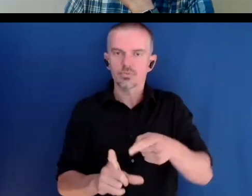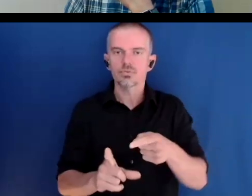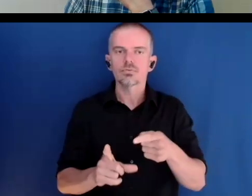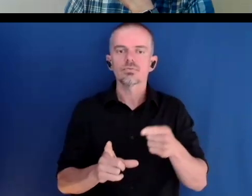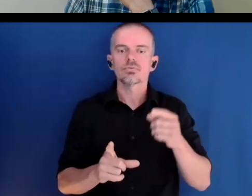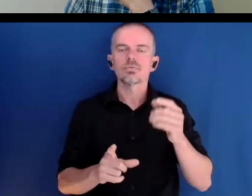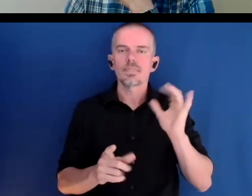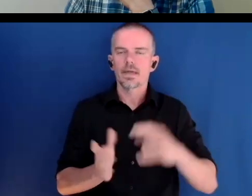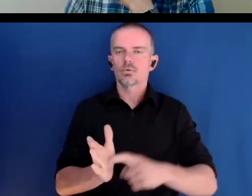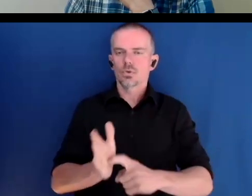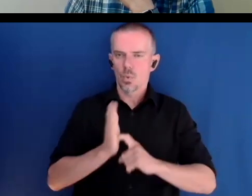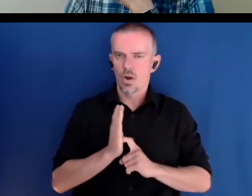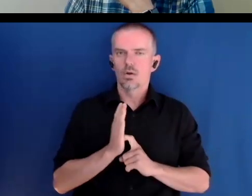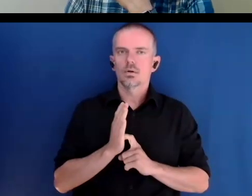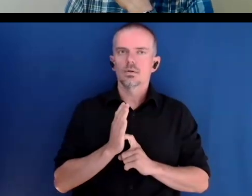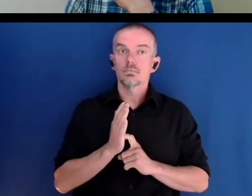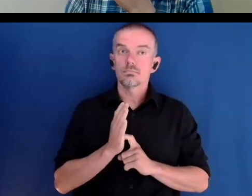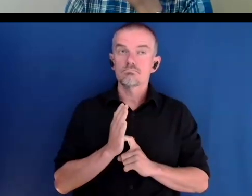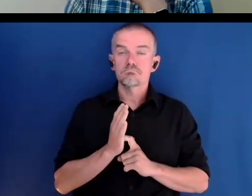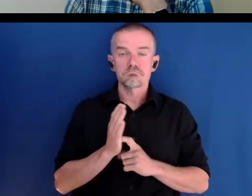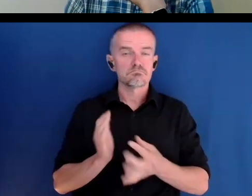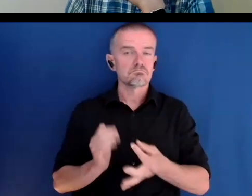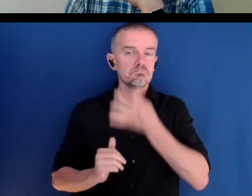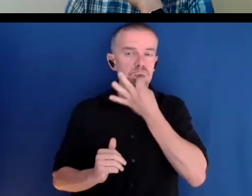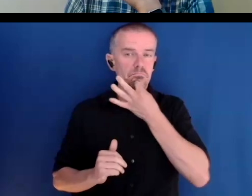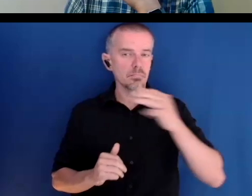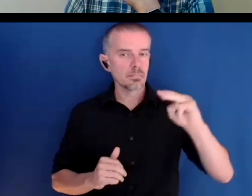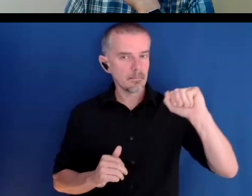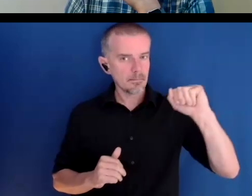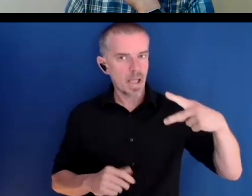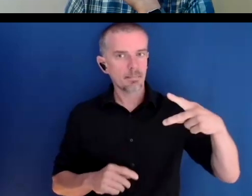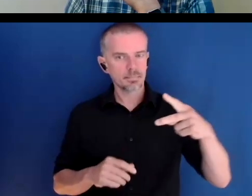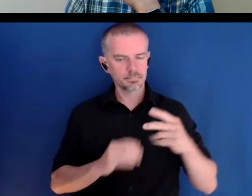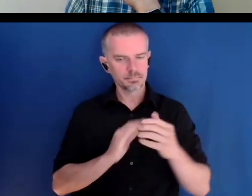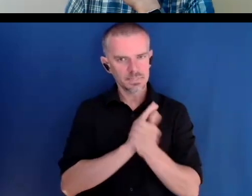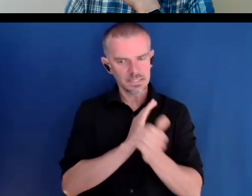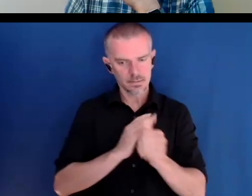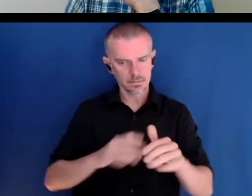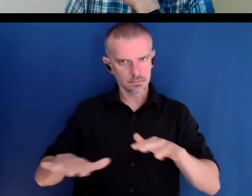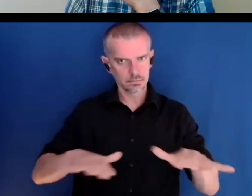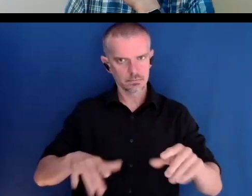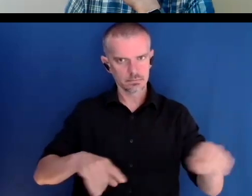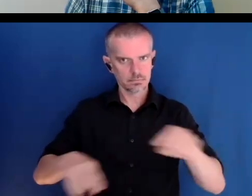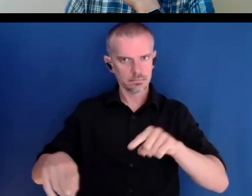requires pretty good mapping skills. So we're talking about